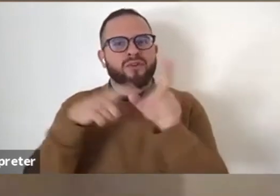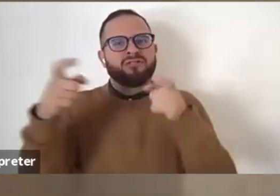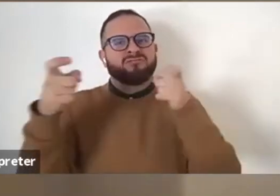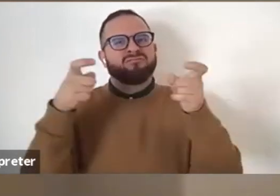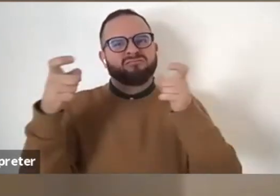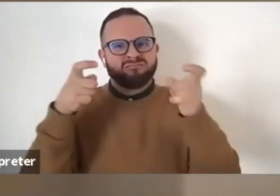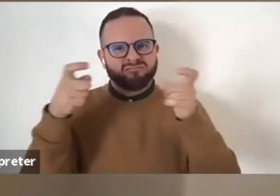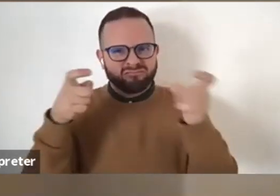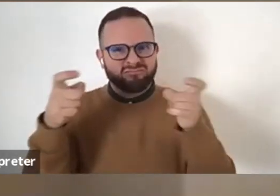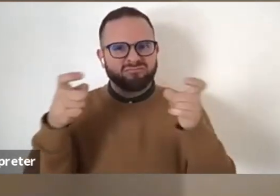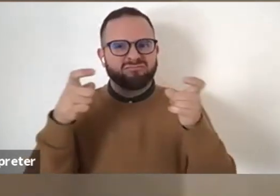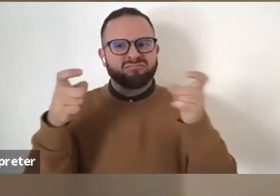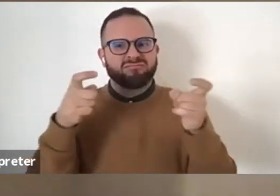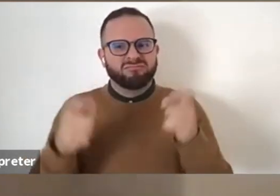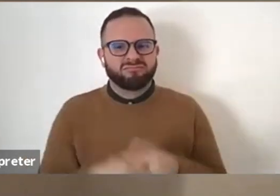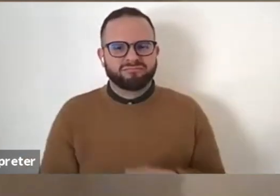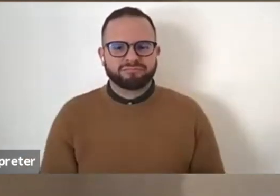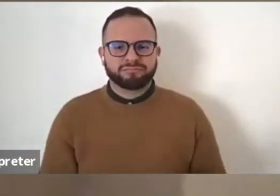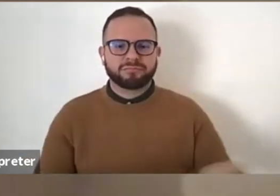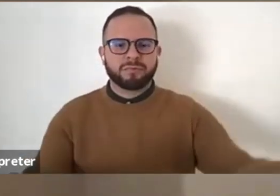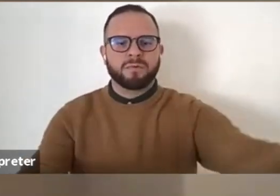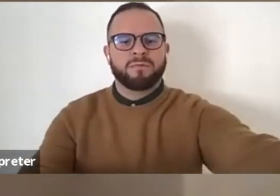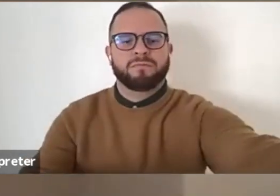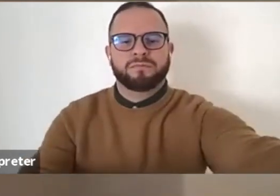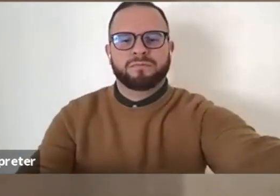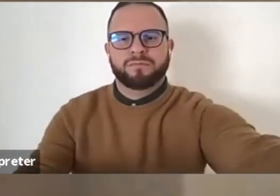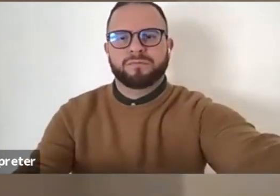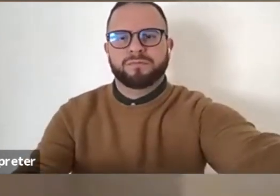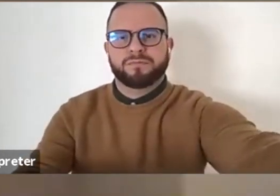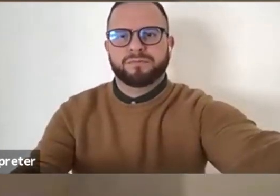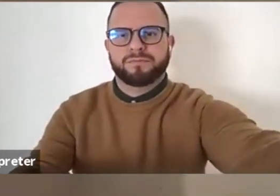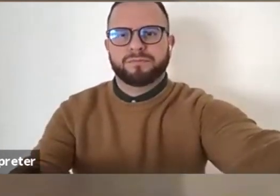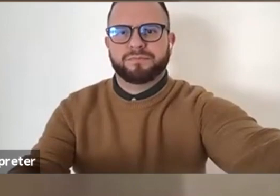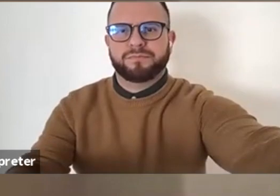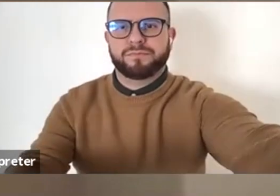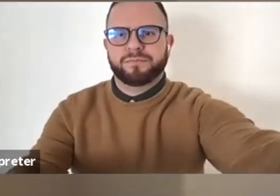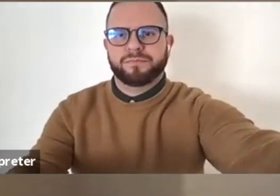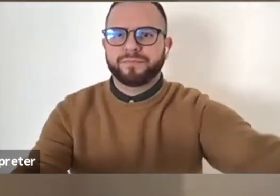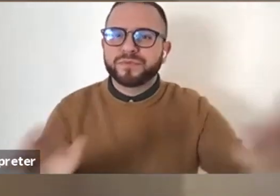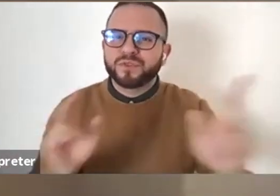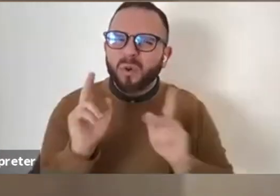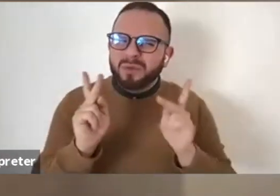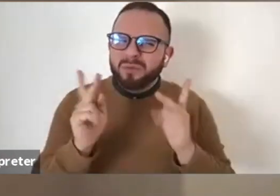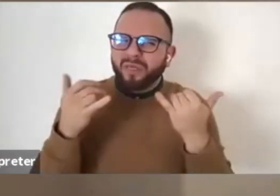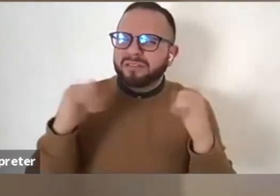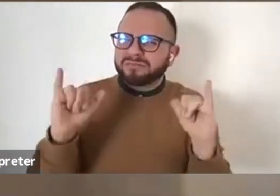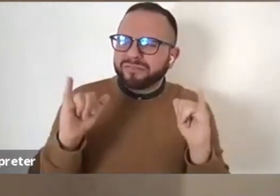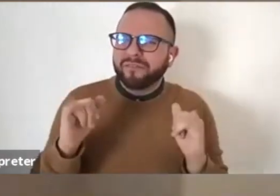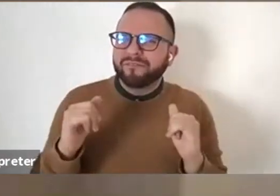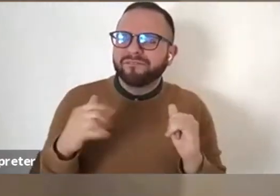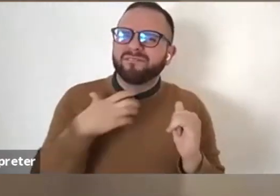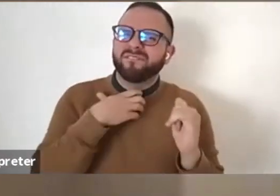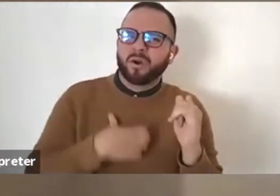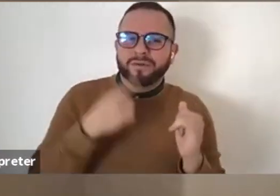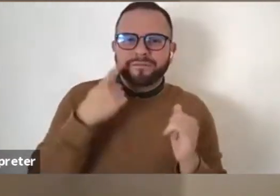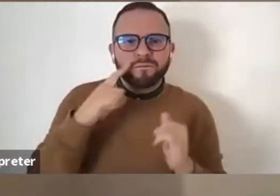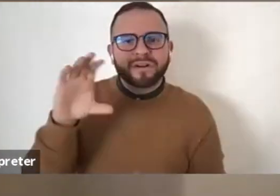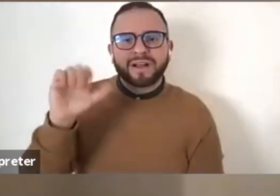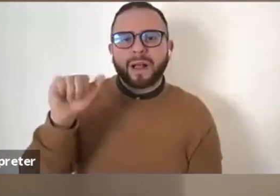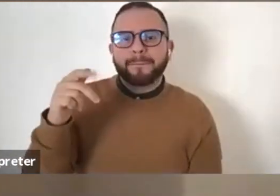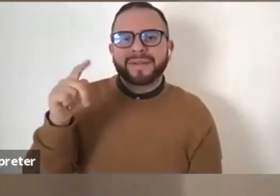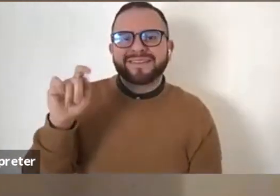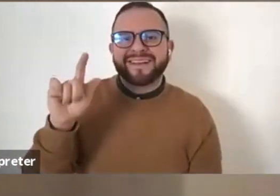now people are still hungry of capitalism. So capitalism in Poland, it's still kind